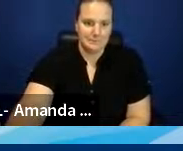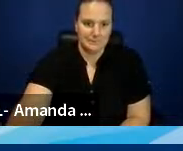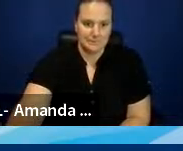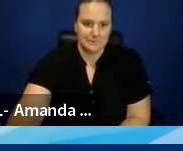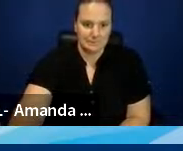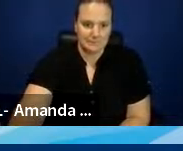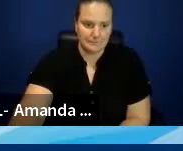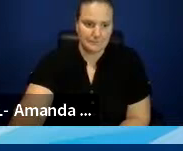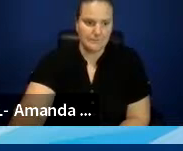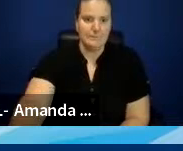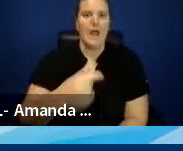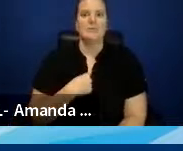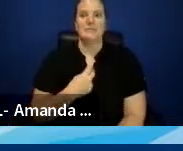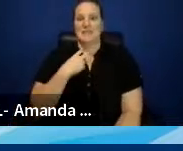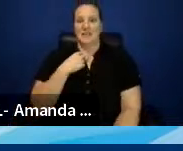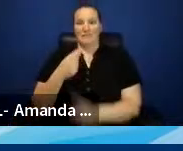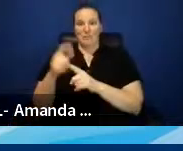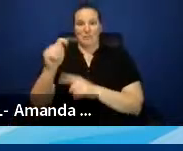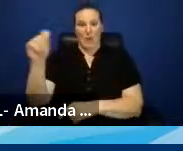Tualatin.